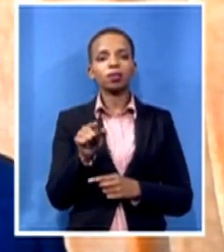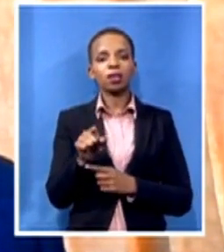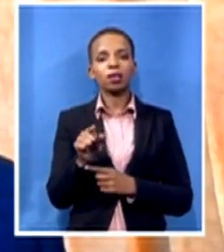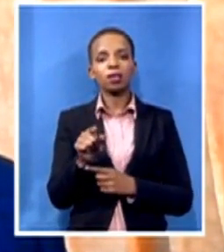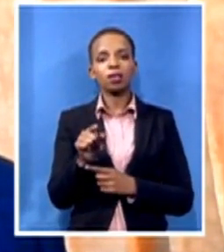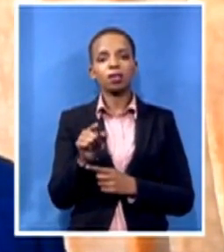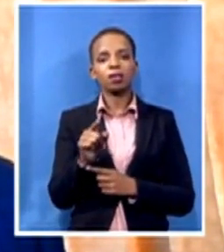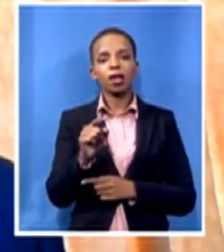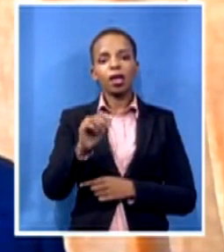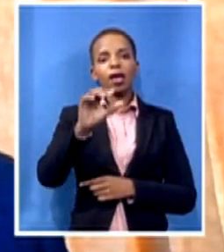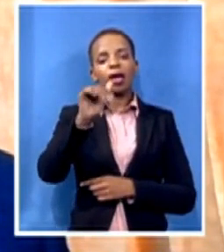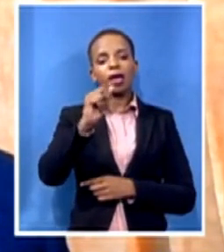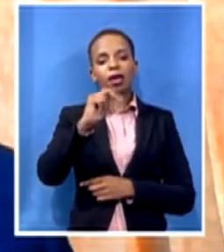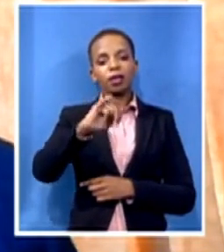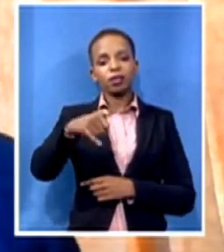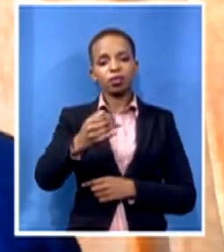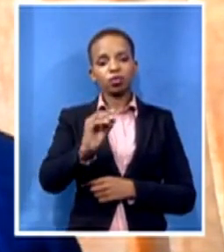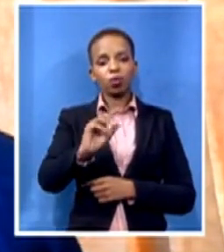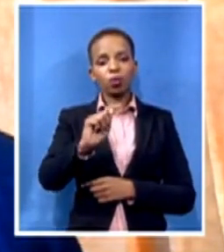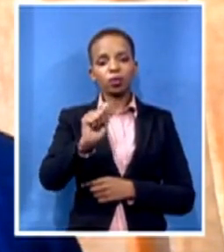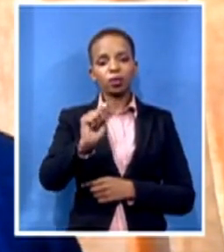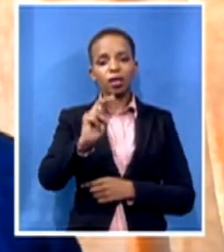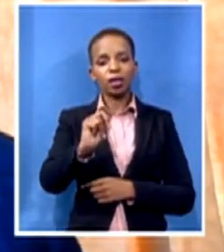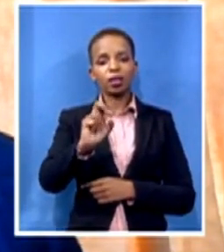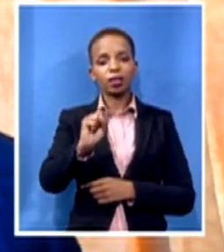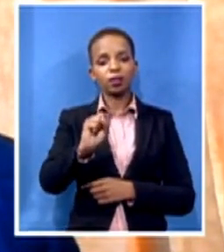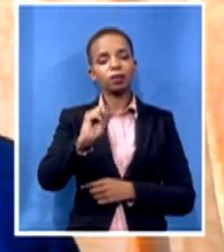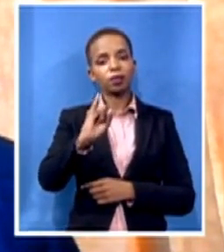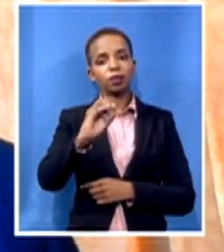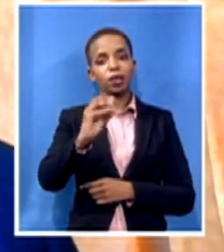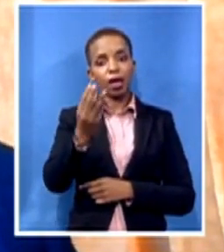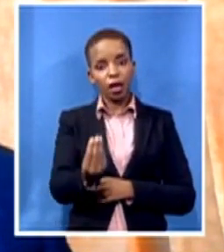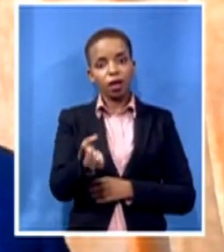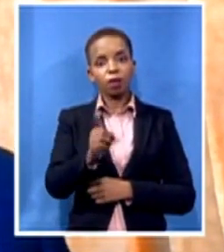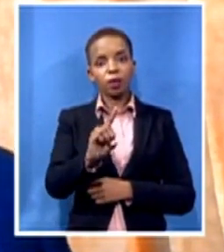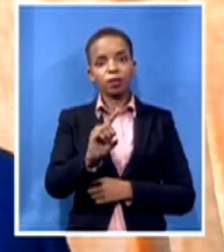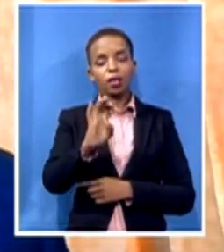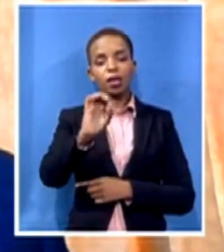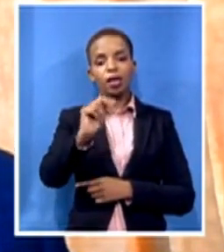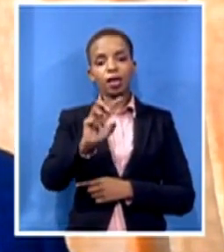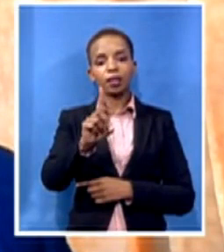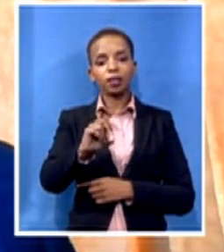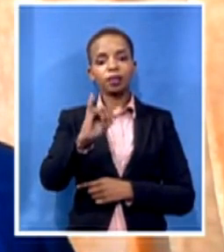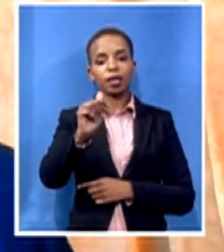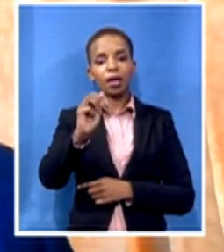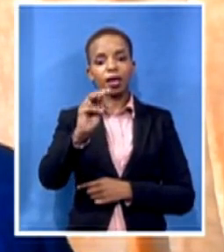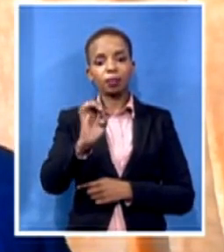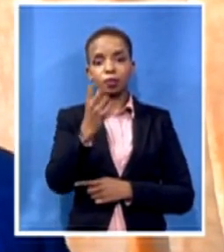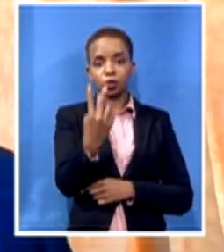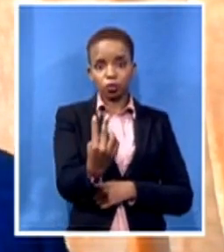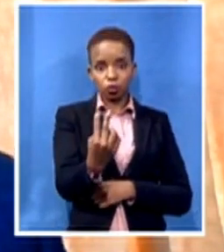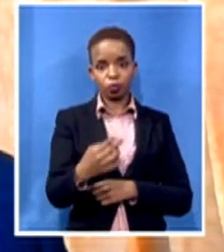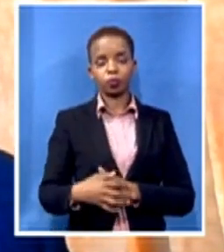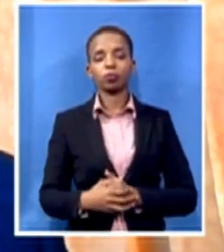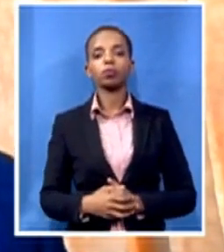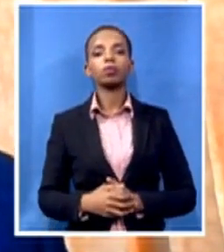converting enzyme 2. And what the study has shown is that you get